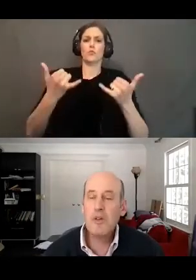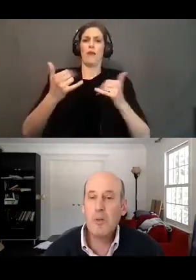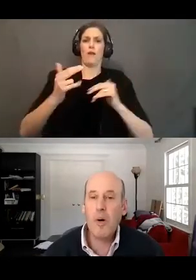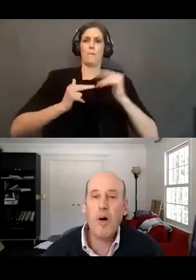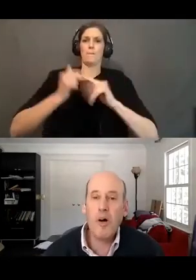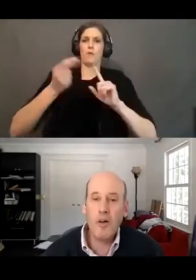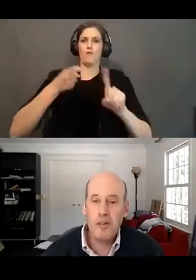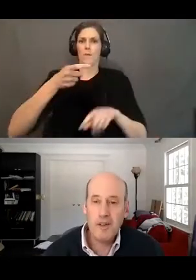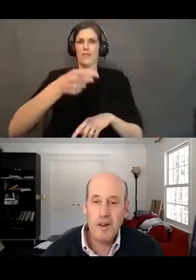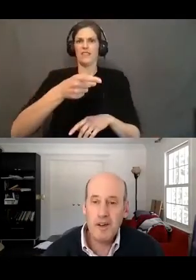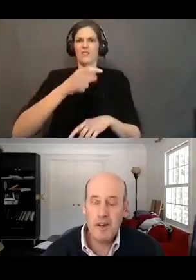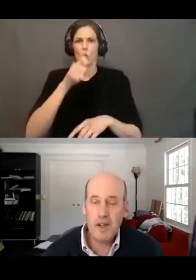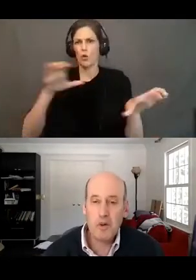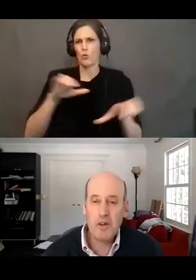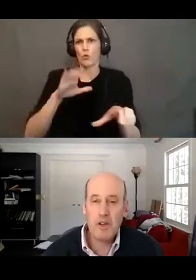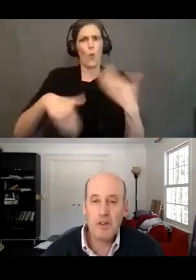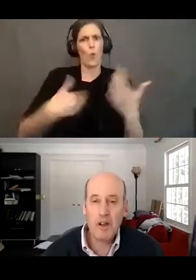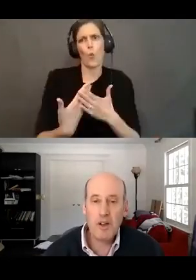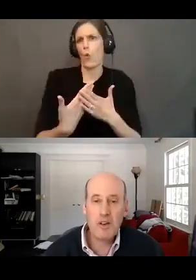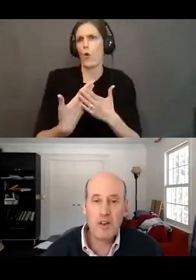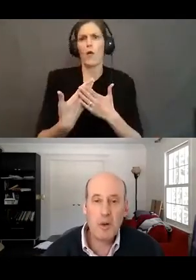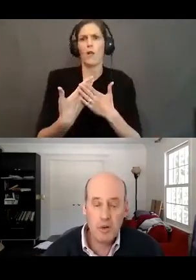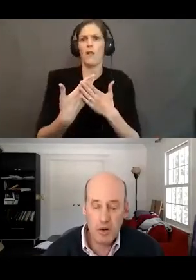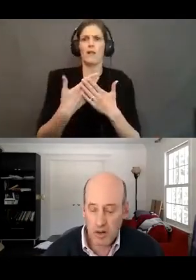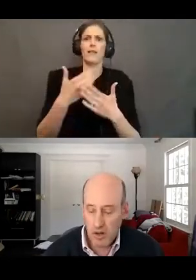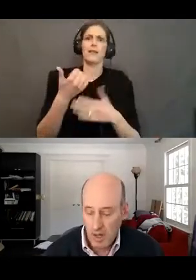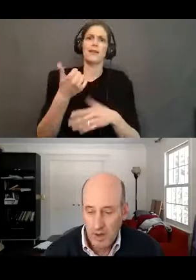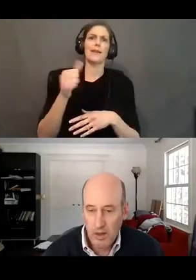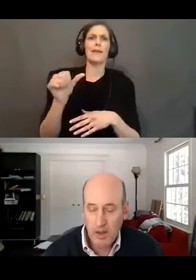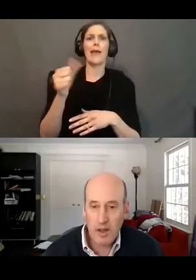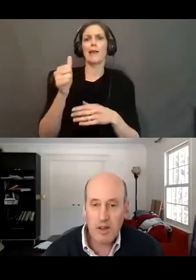wouldn't do them all in any particular context, but